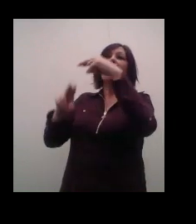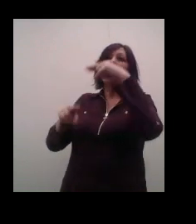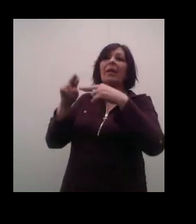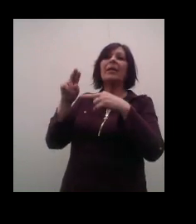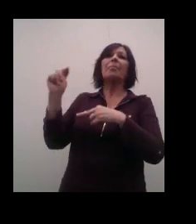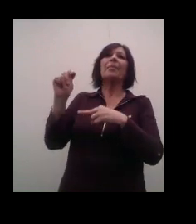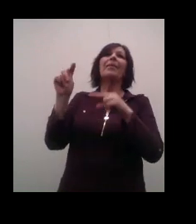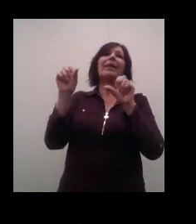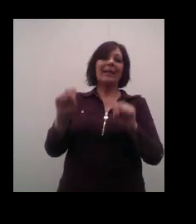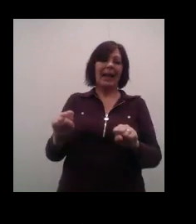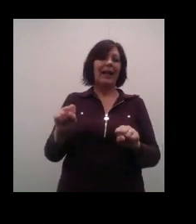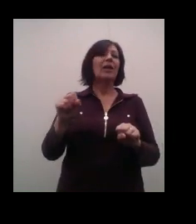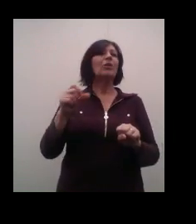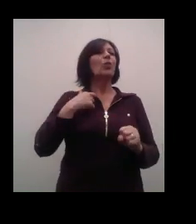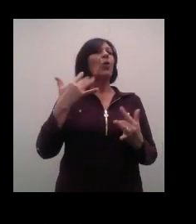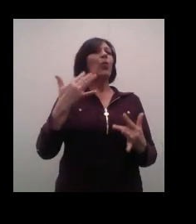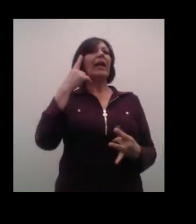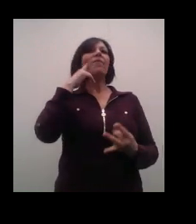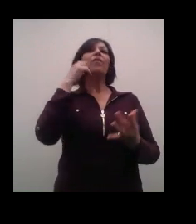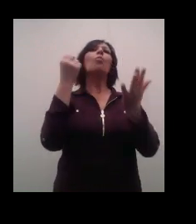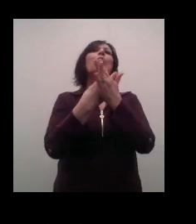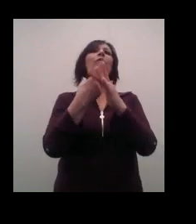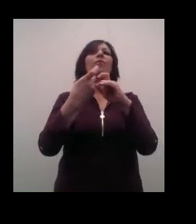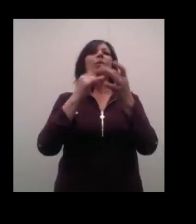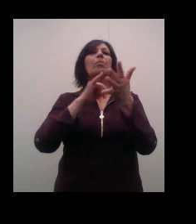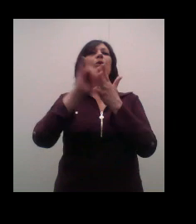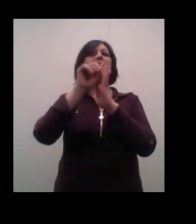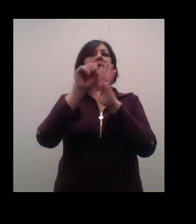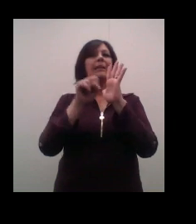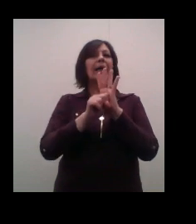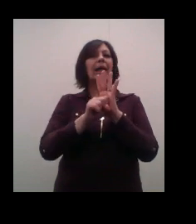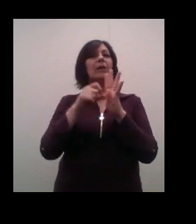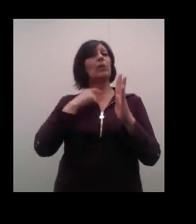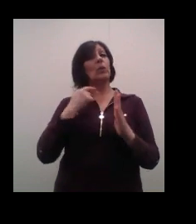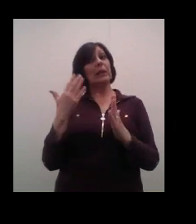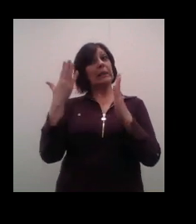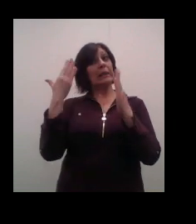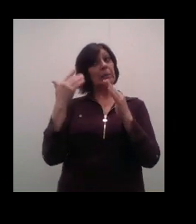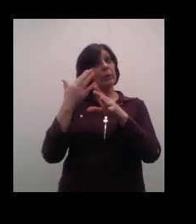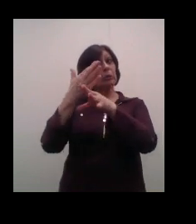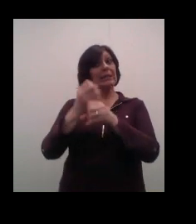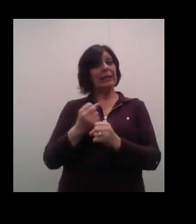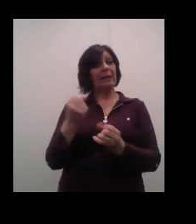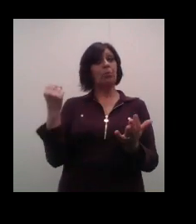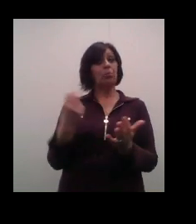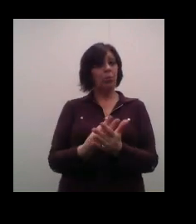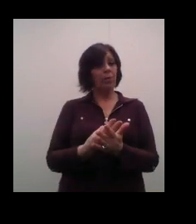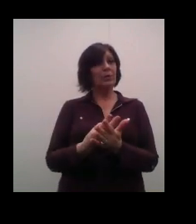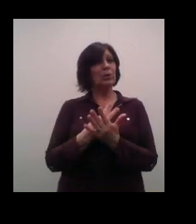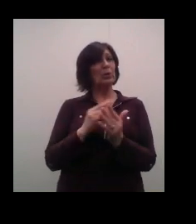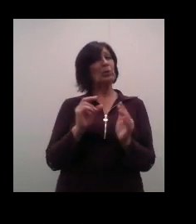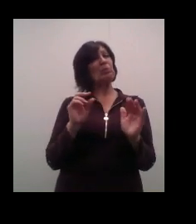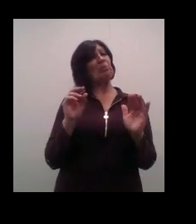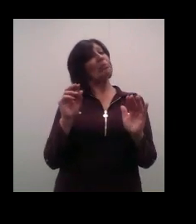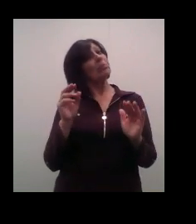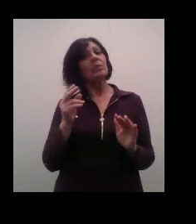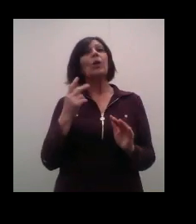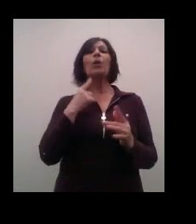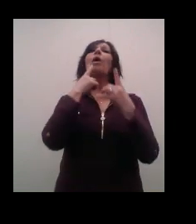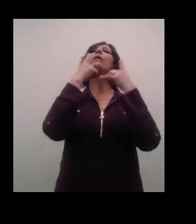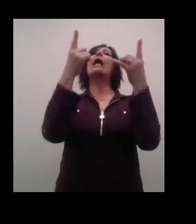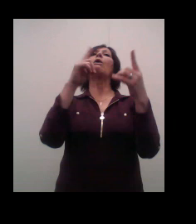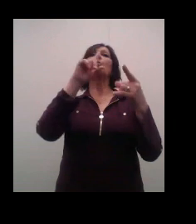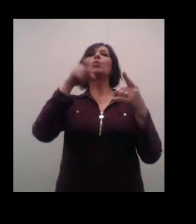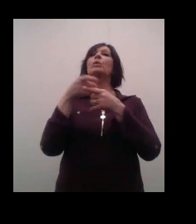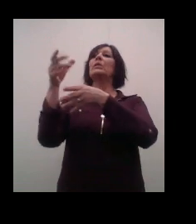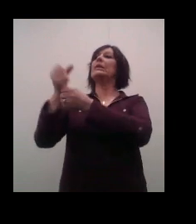County. So we are waiting for approval from New York State. We are expecting to receive it, though we will officially announce it when we